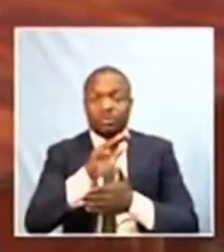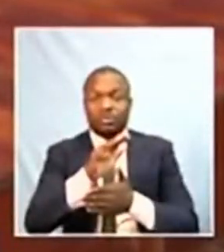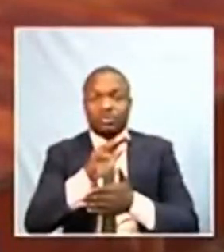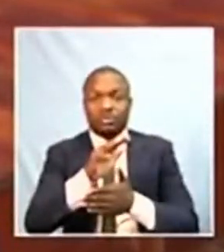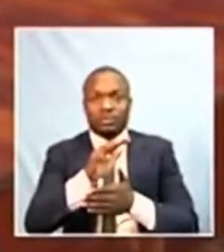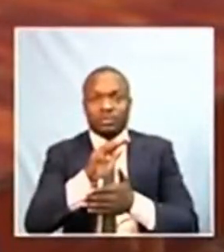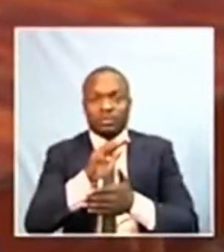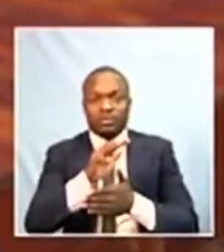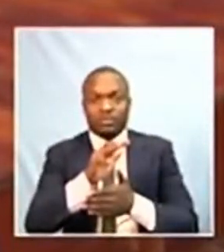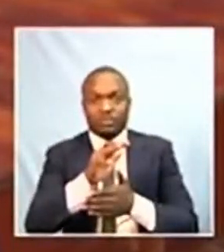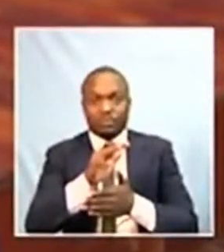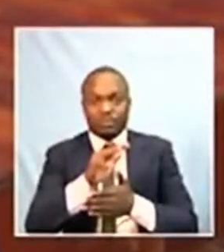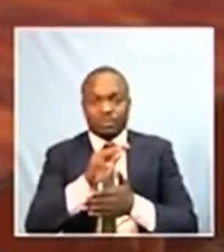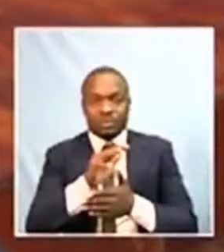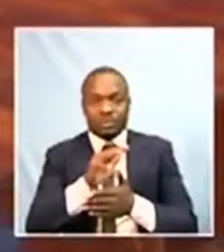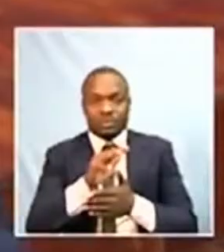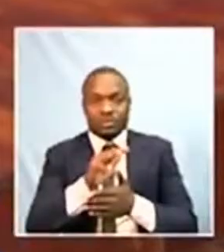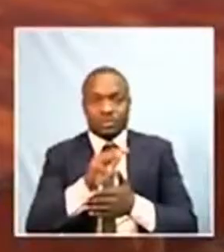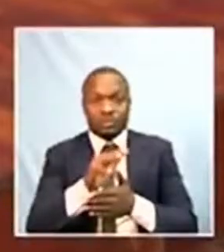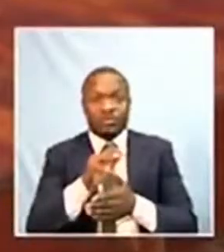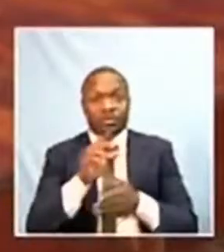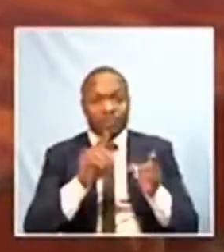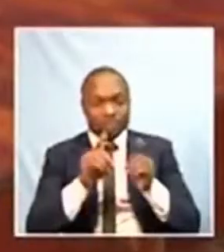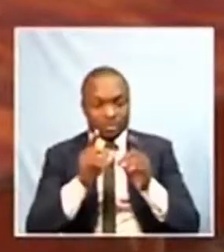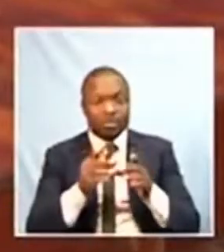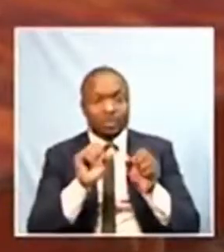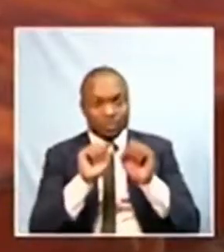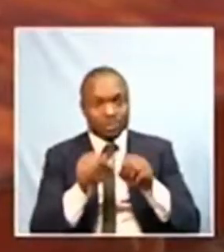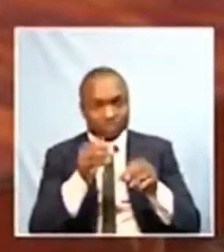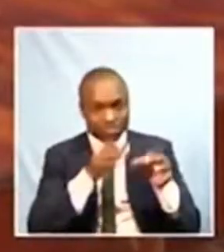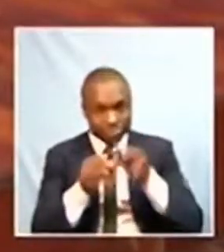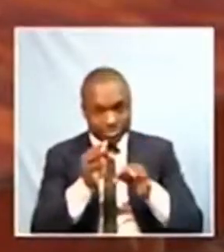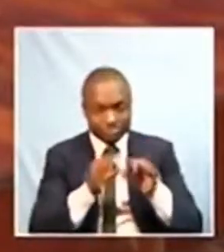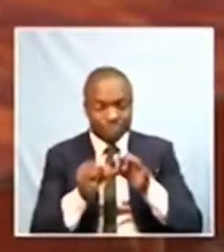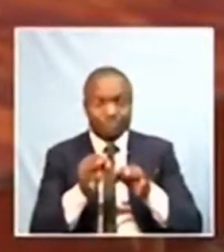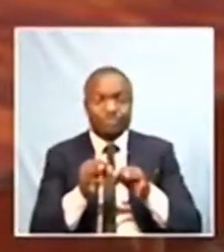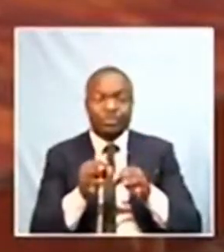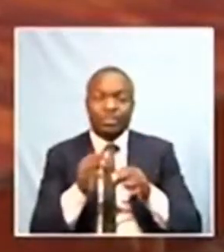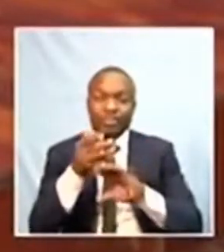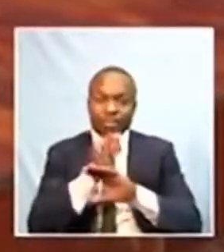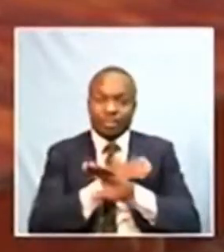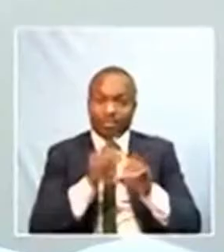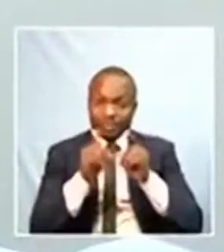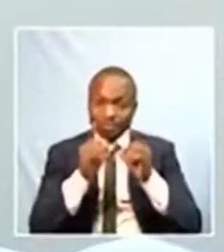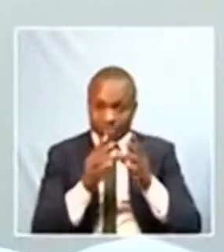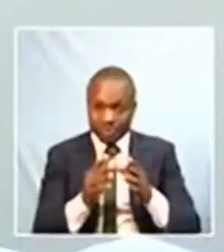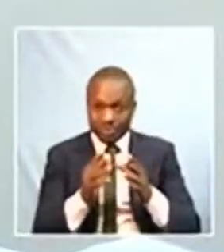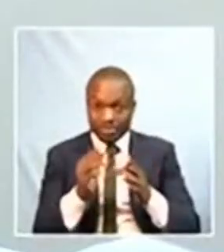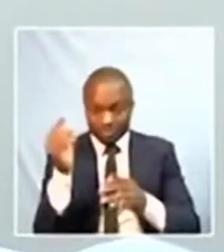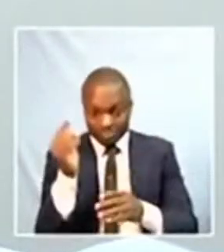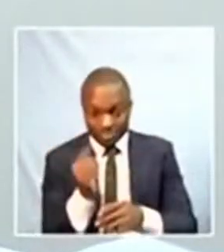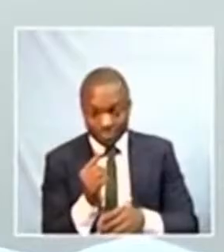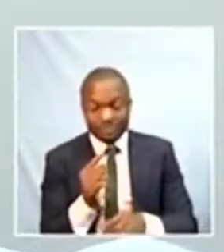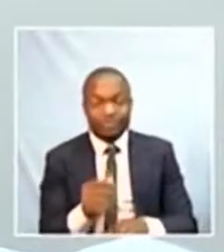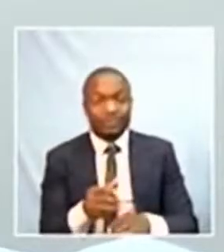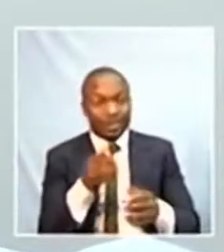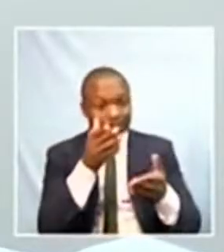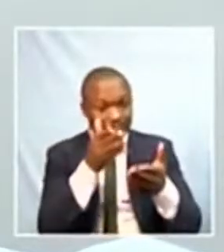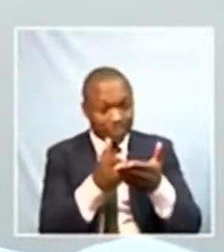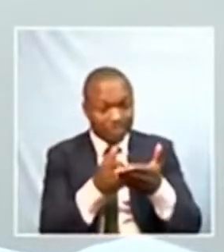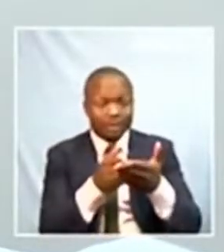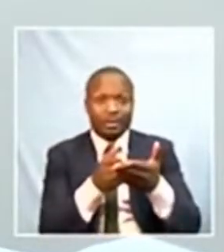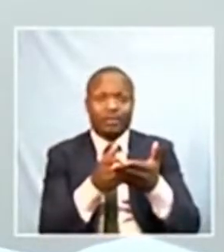of why we have a lot of termination. Before the director comes in, Yes, sir. this is